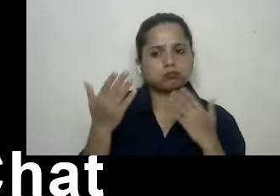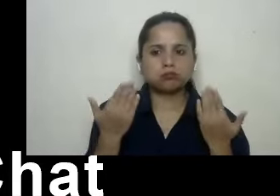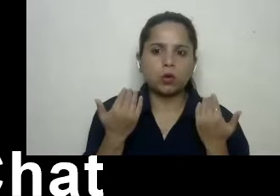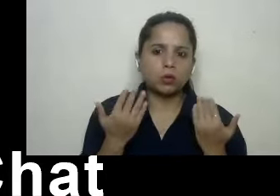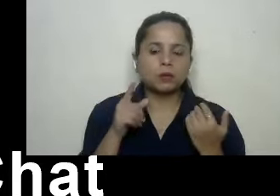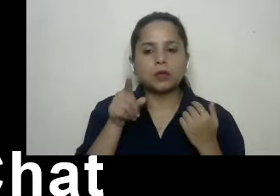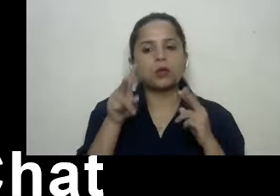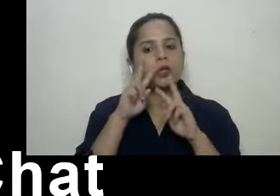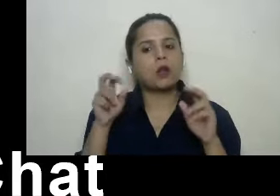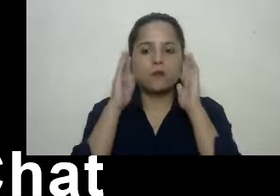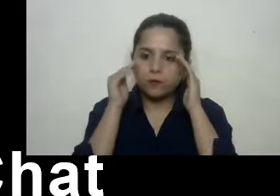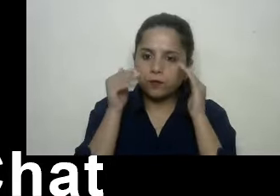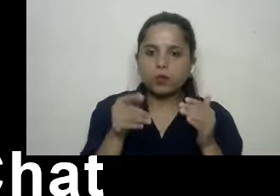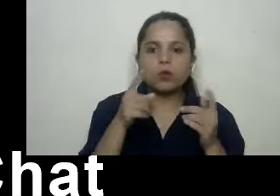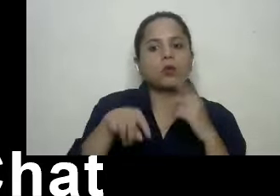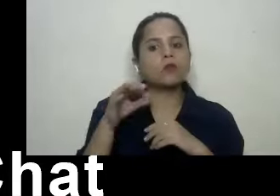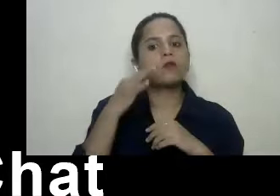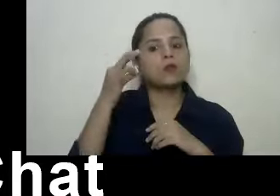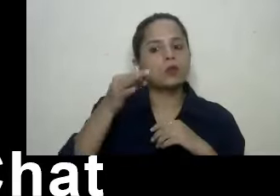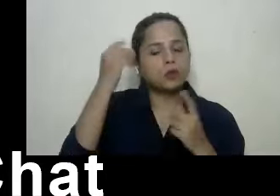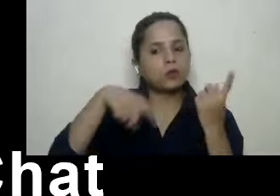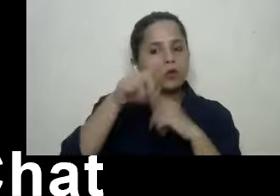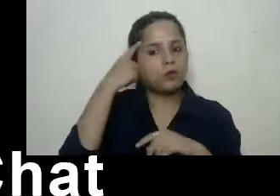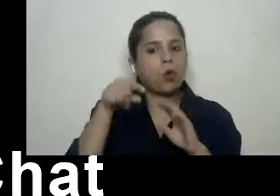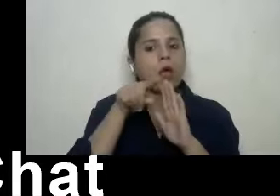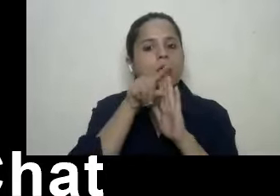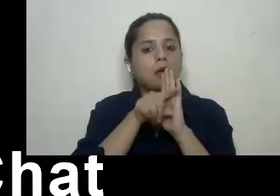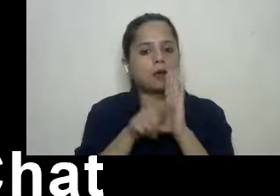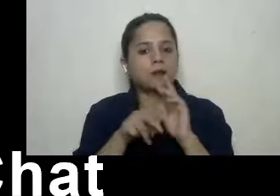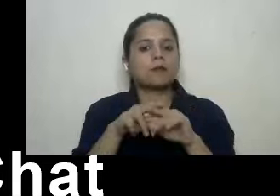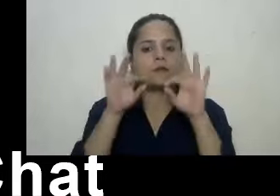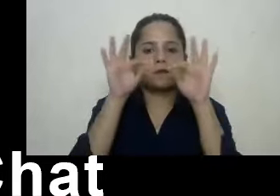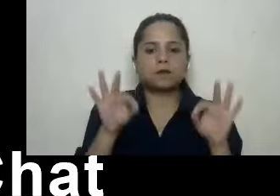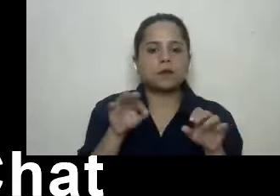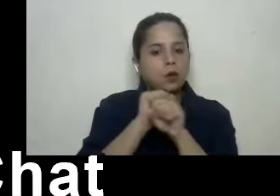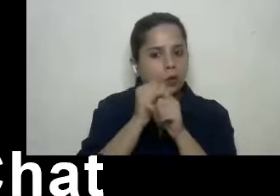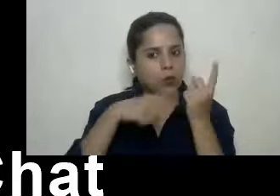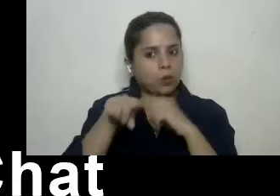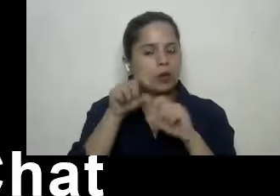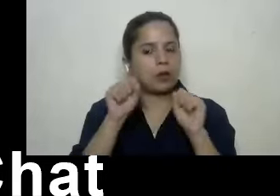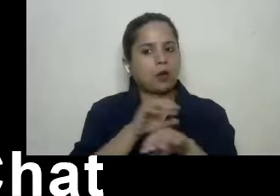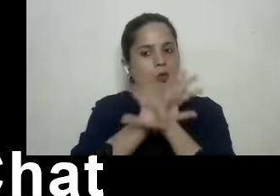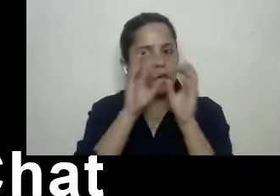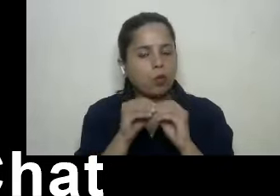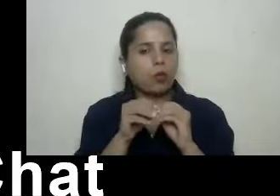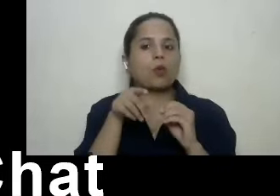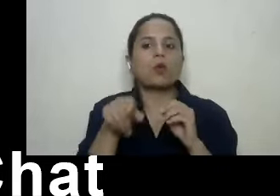research focuses on the future consideration for an ethical framework, which can take care of all these privacy,